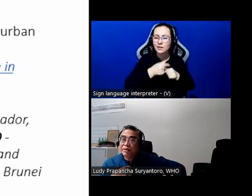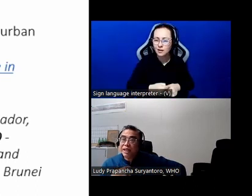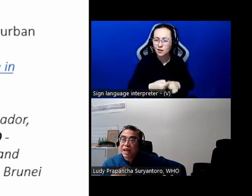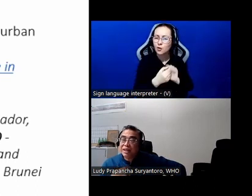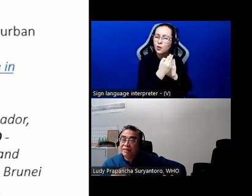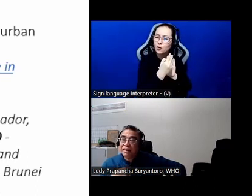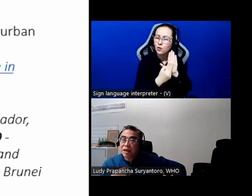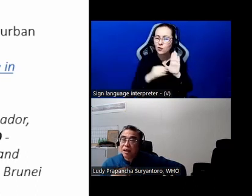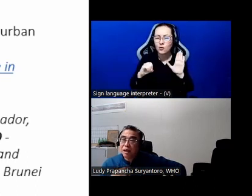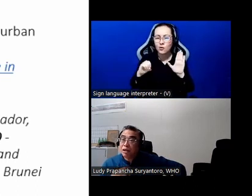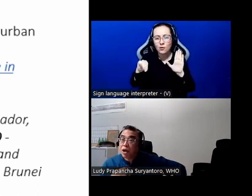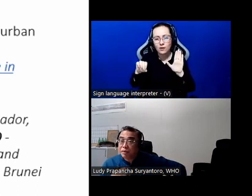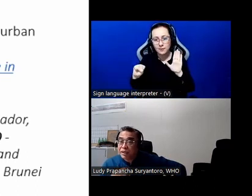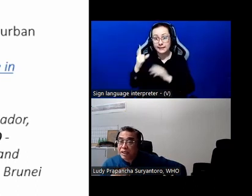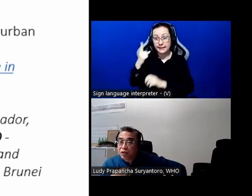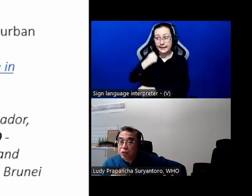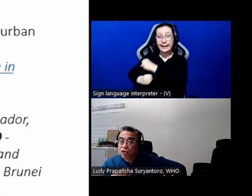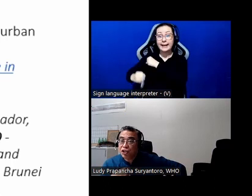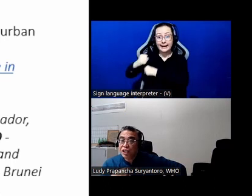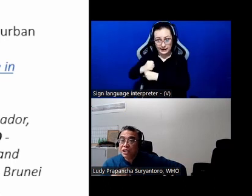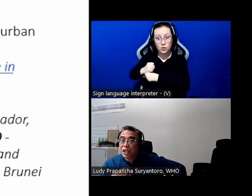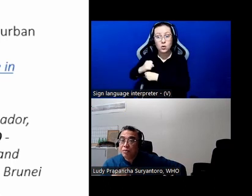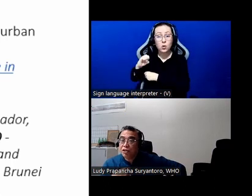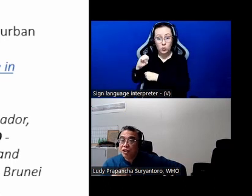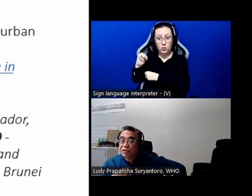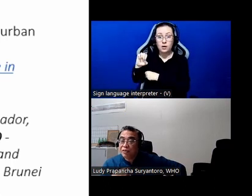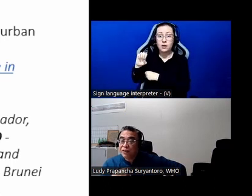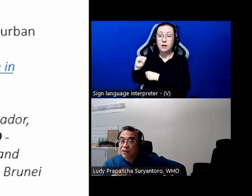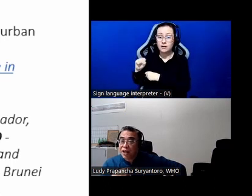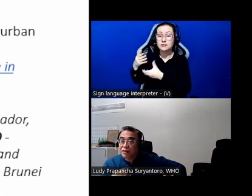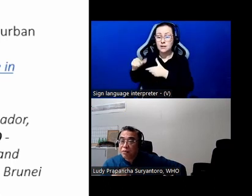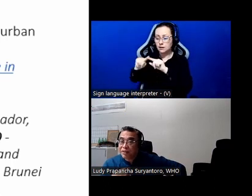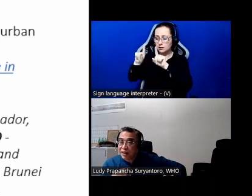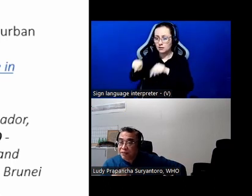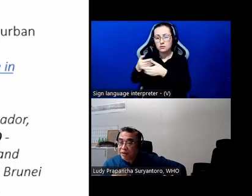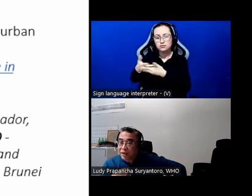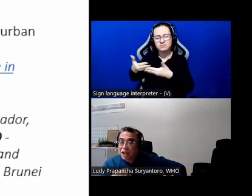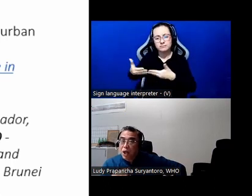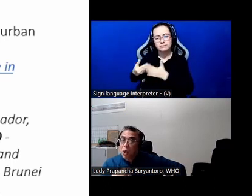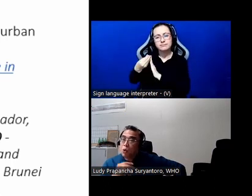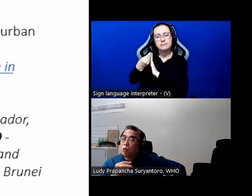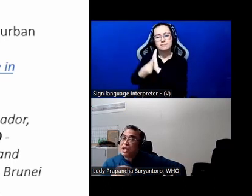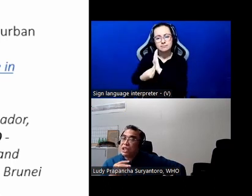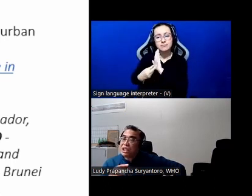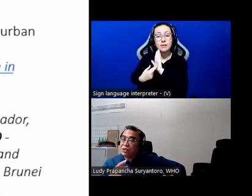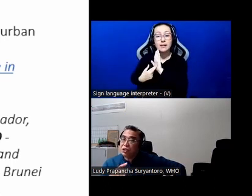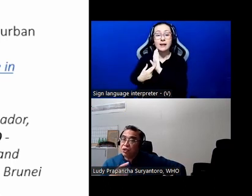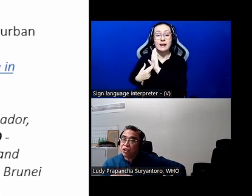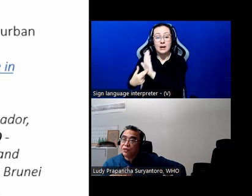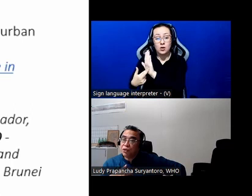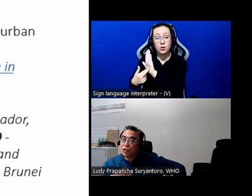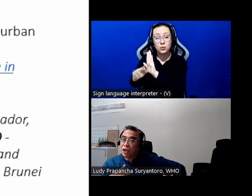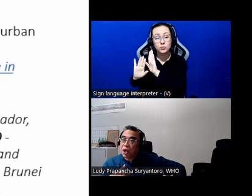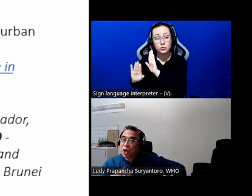member state has adopted a resolution, the WHO 75.7, of which this